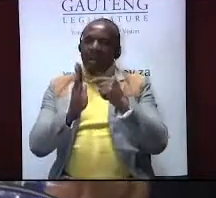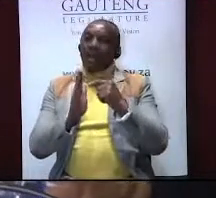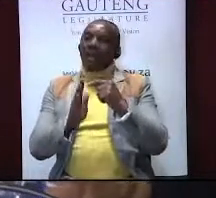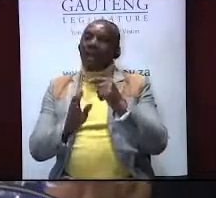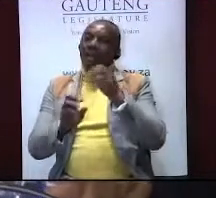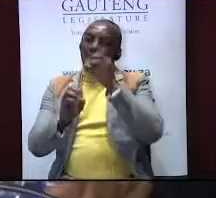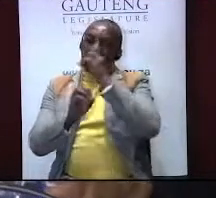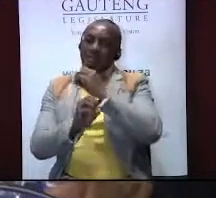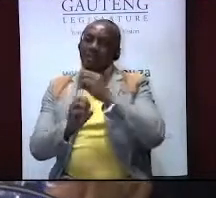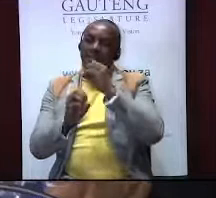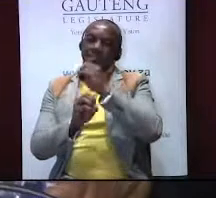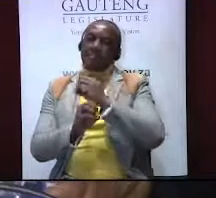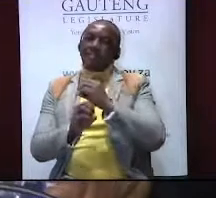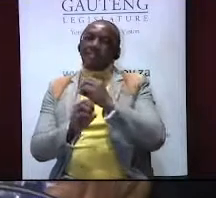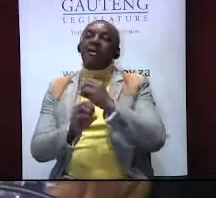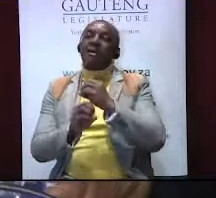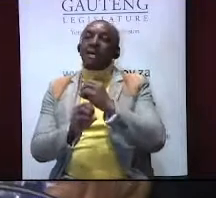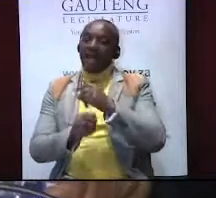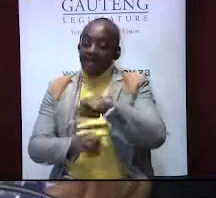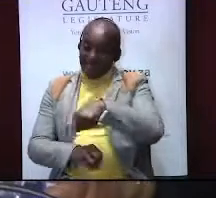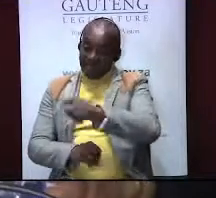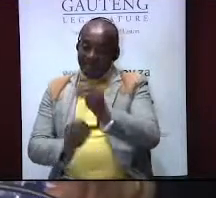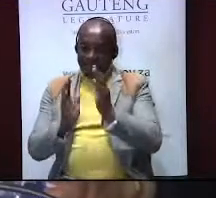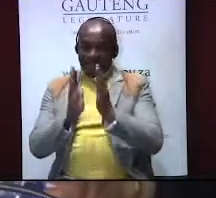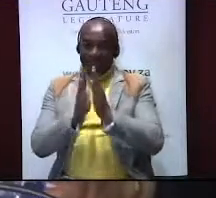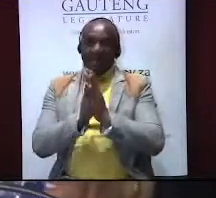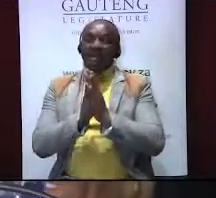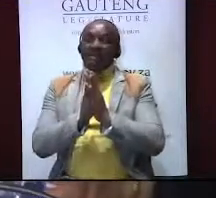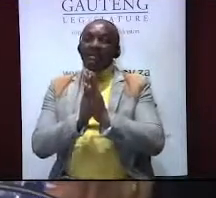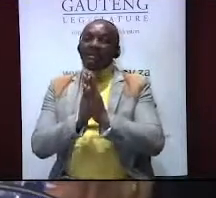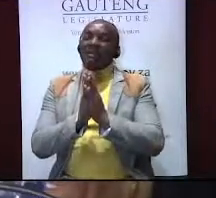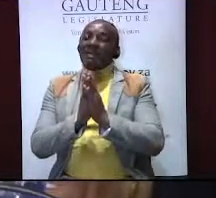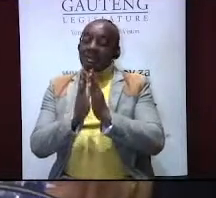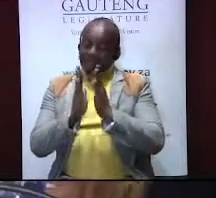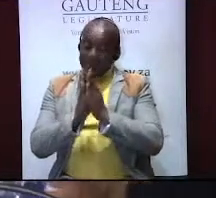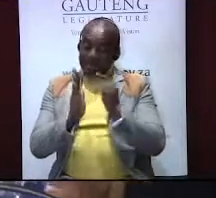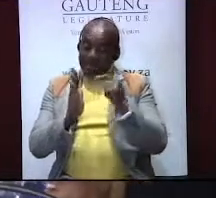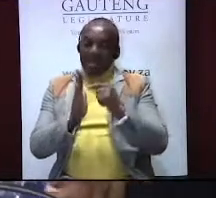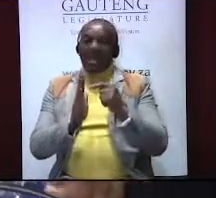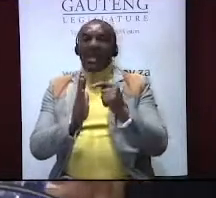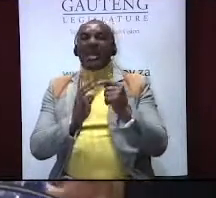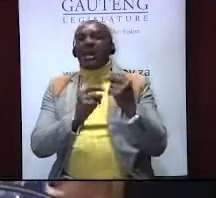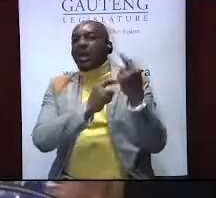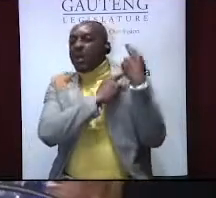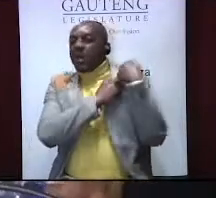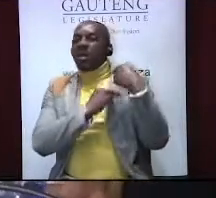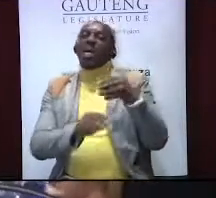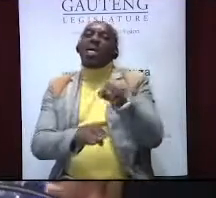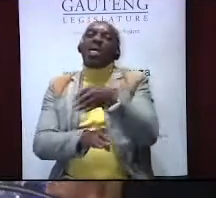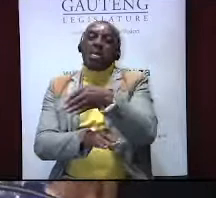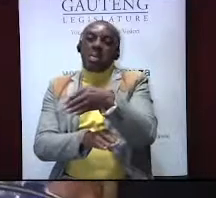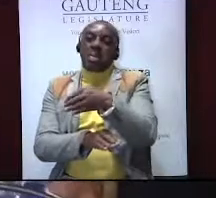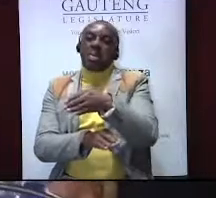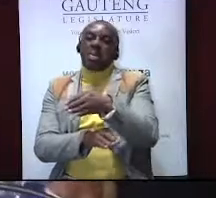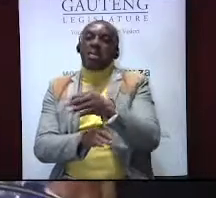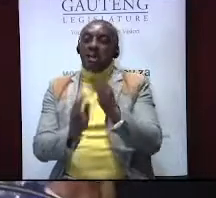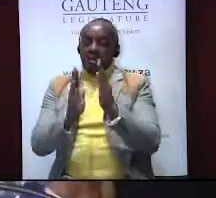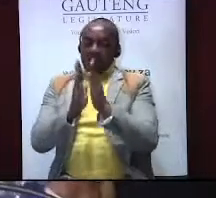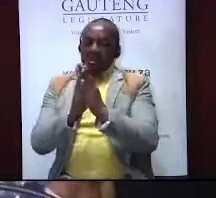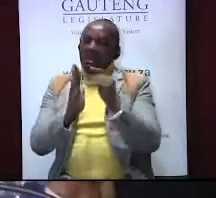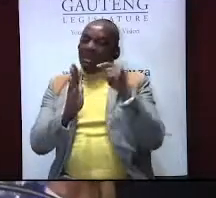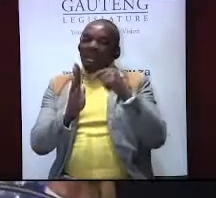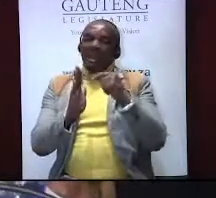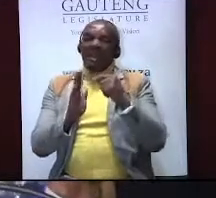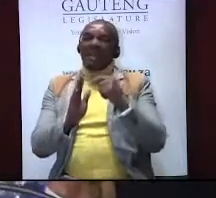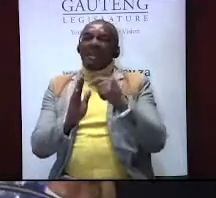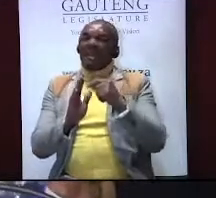These days the church is paralyzed. The church is no longer doing what